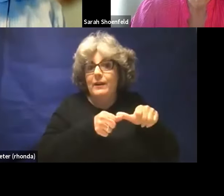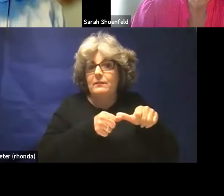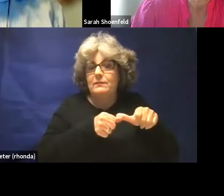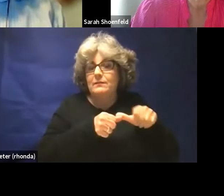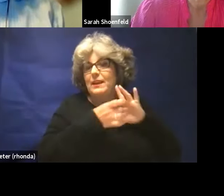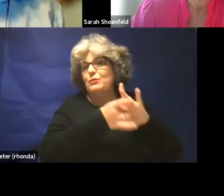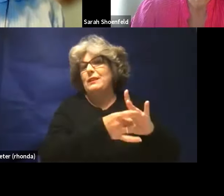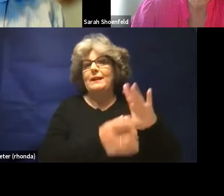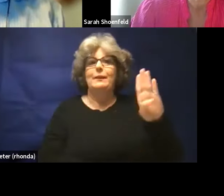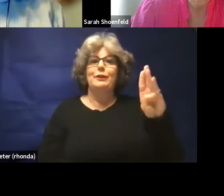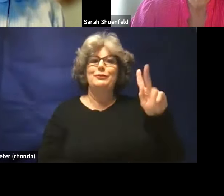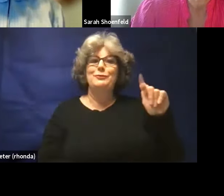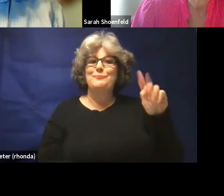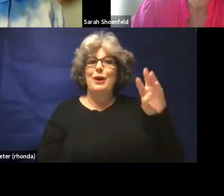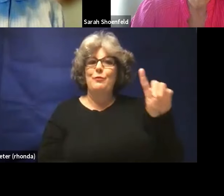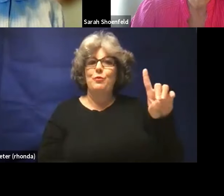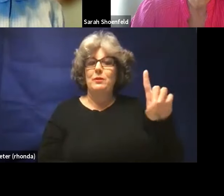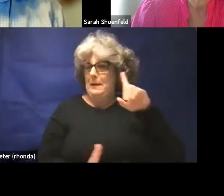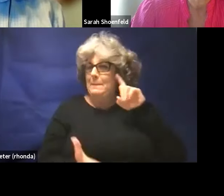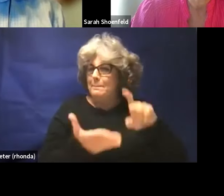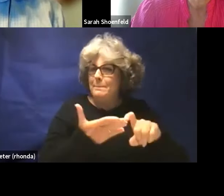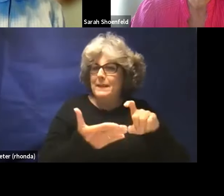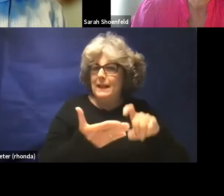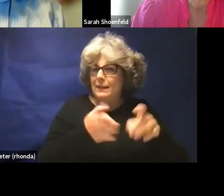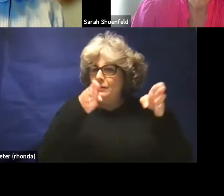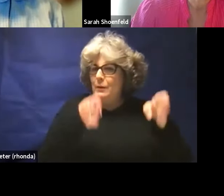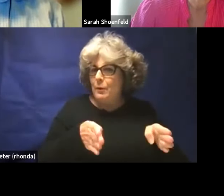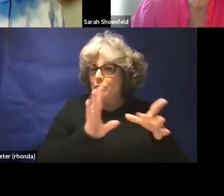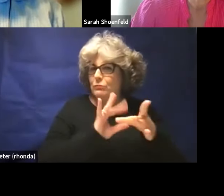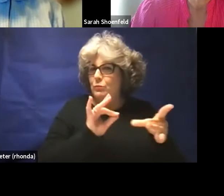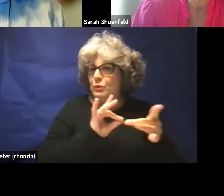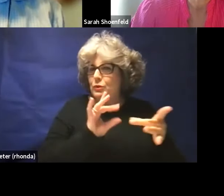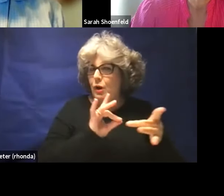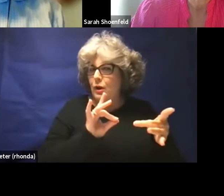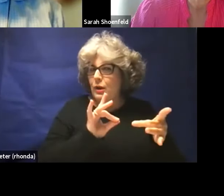Brightwood connection. But I did notice someone was speaking.